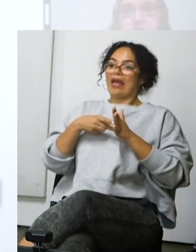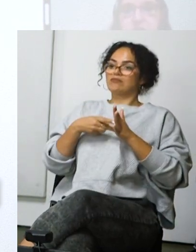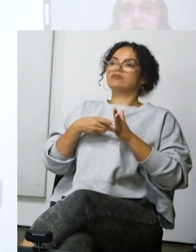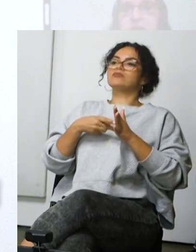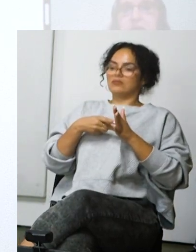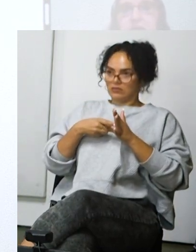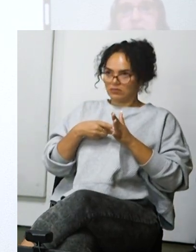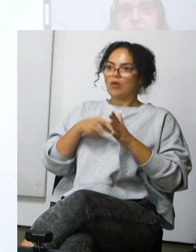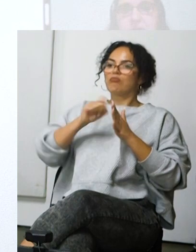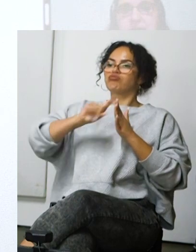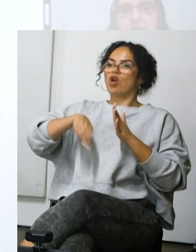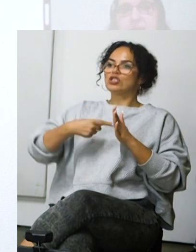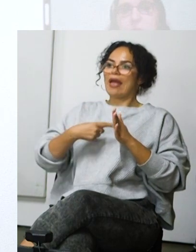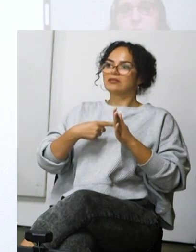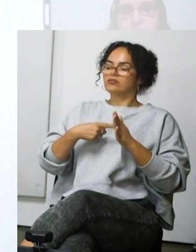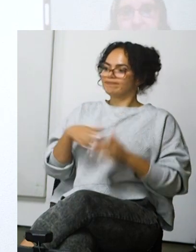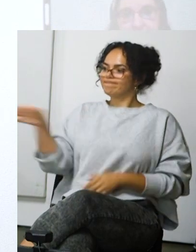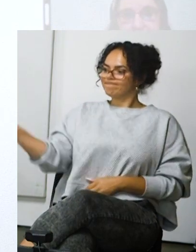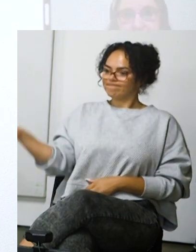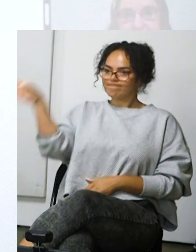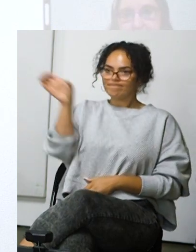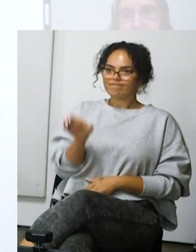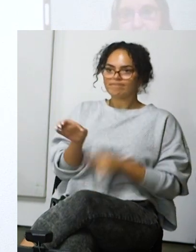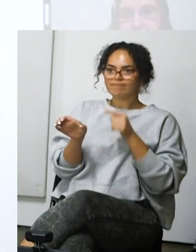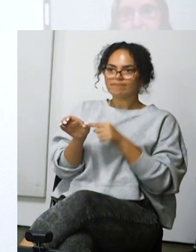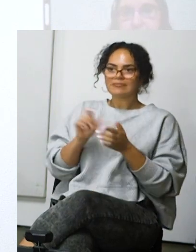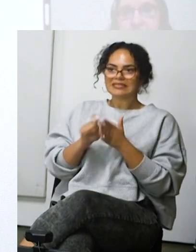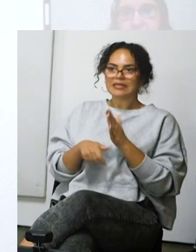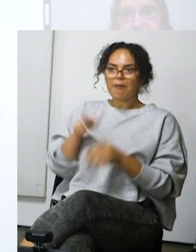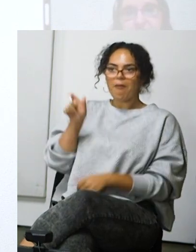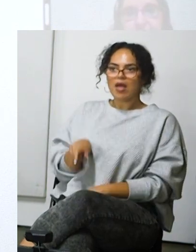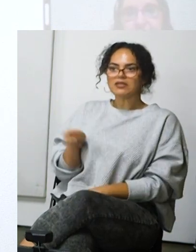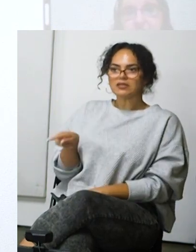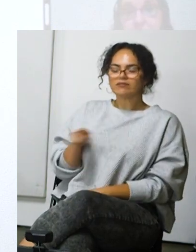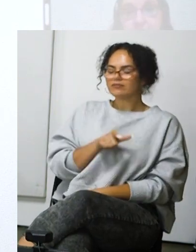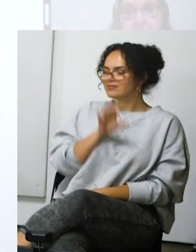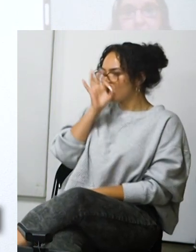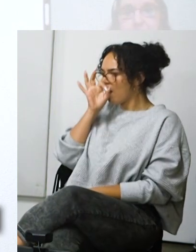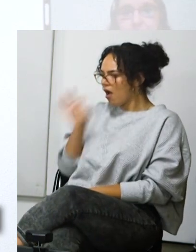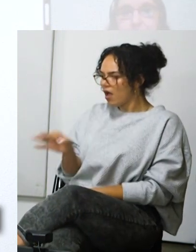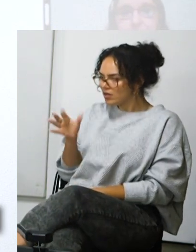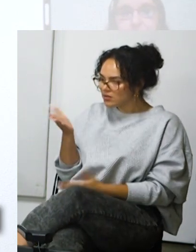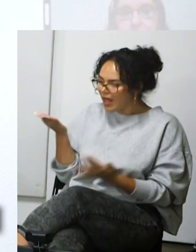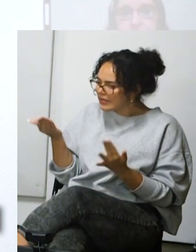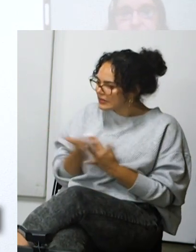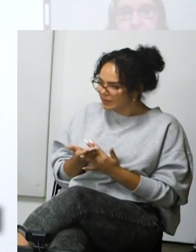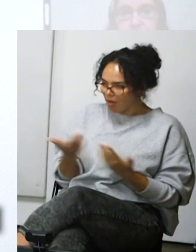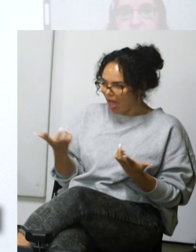do that with you. Ask them what would make this accessible for you, and then you design around that.